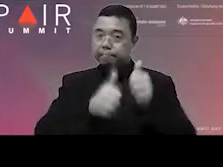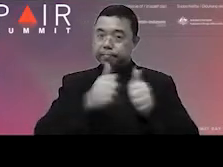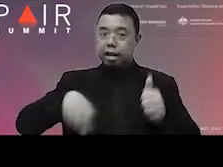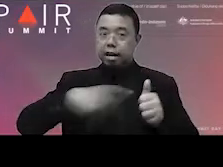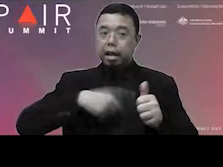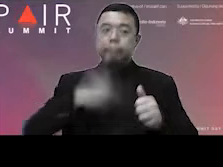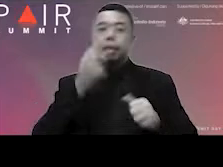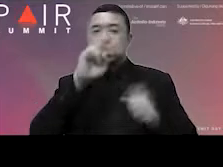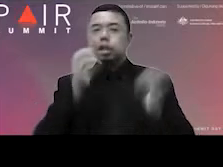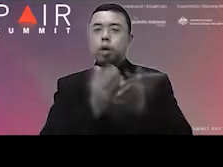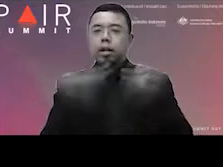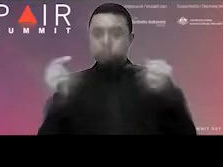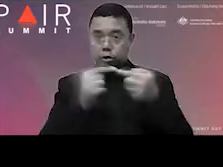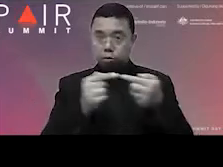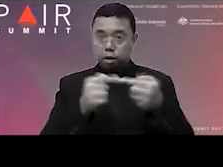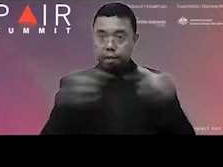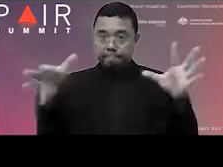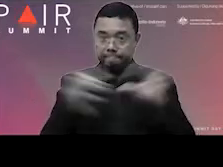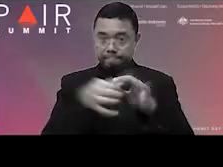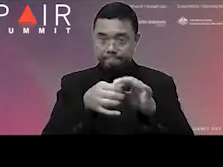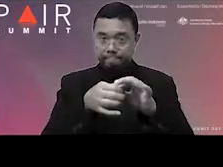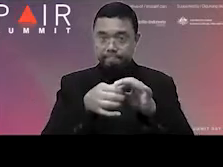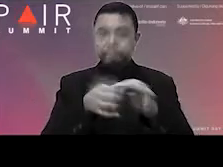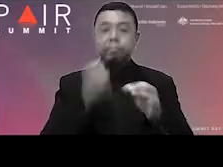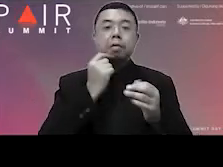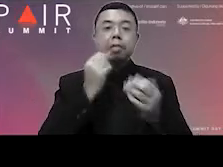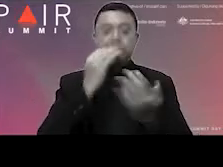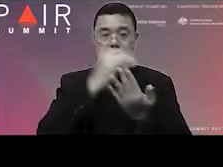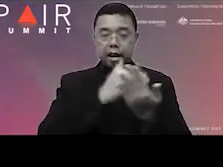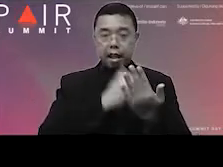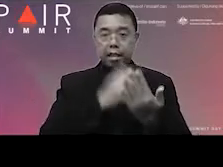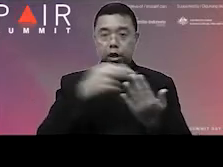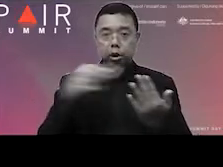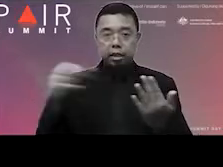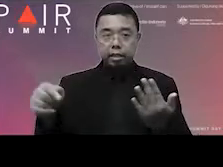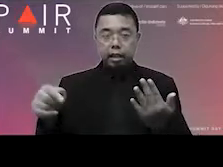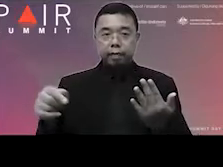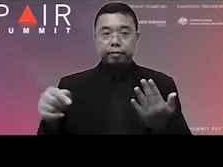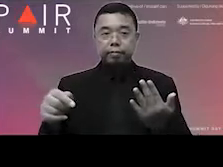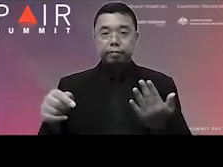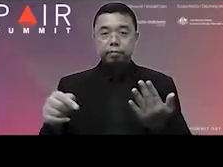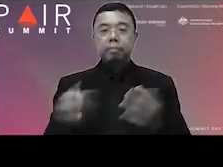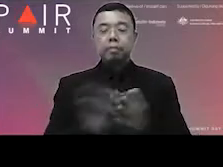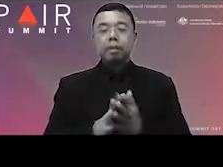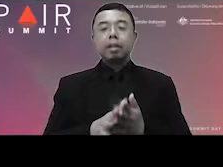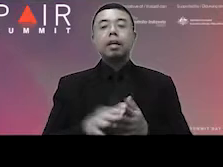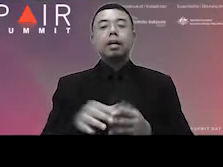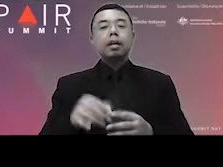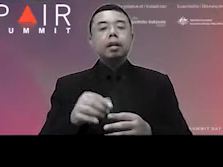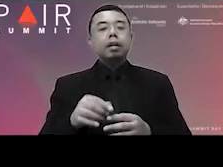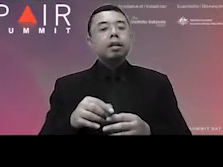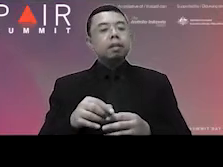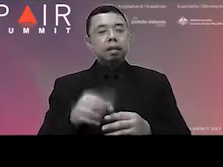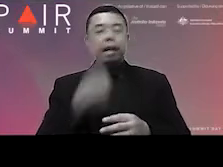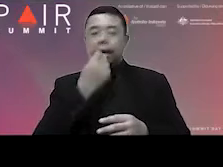Yogyakarta. So this is our situation and context, as mentioned by Shara. So our